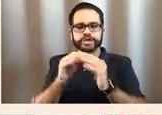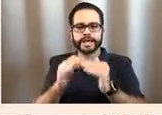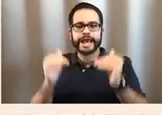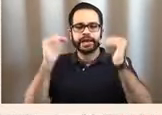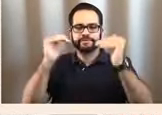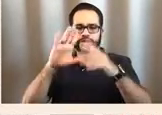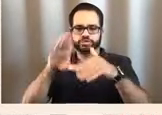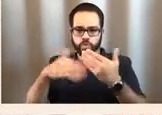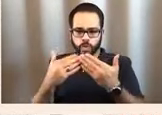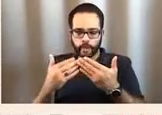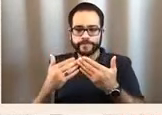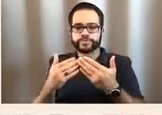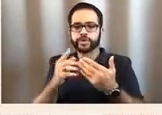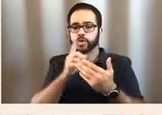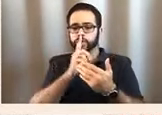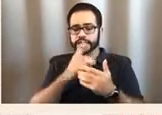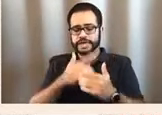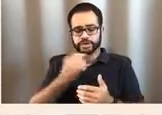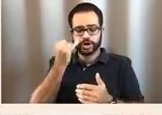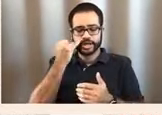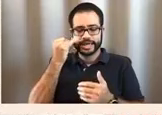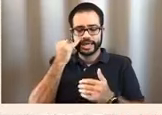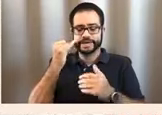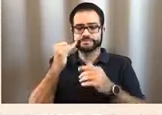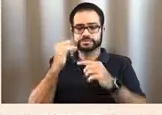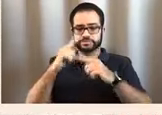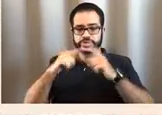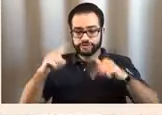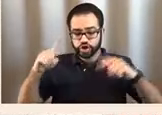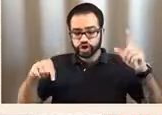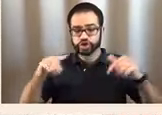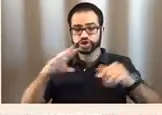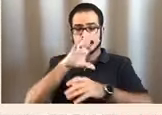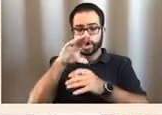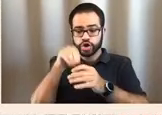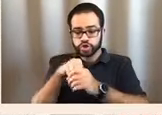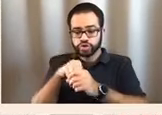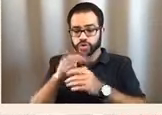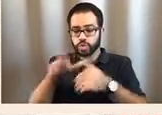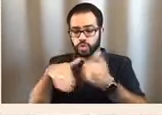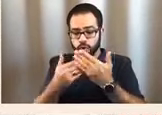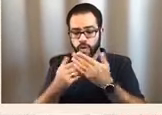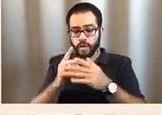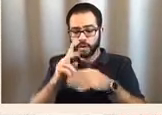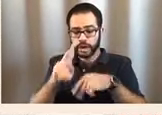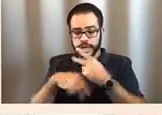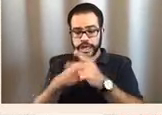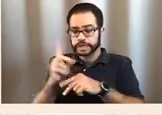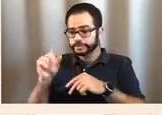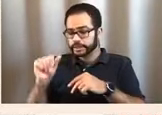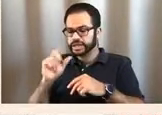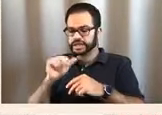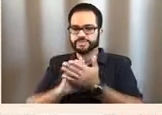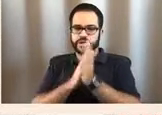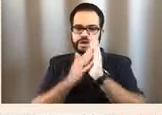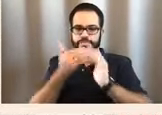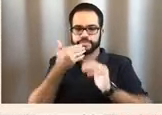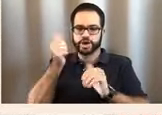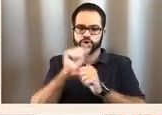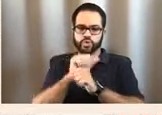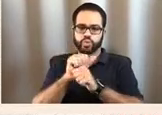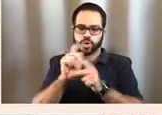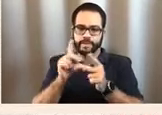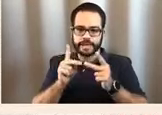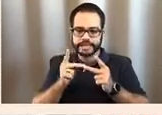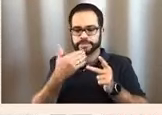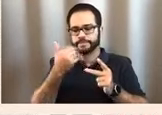workplaces are diverse and include people of all disabilities, that it makes it a better workplace and a better society.